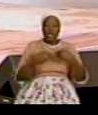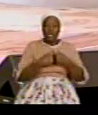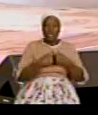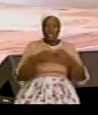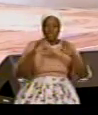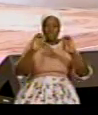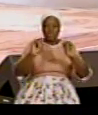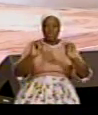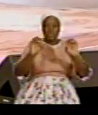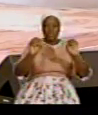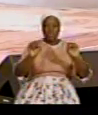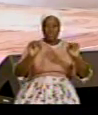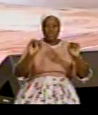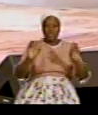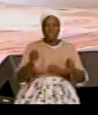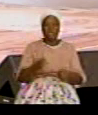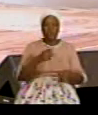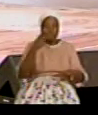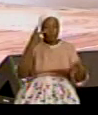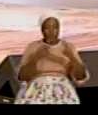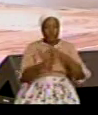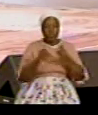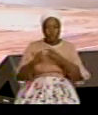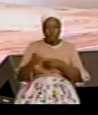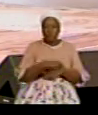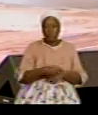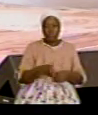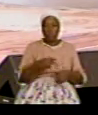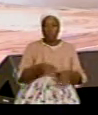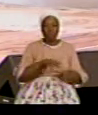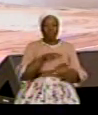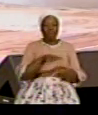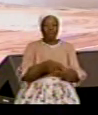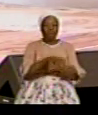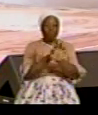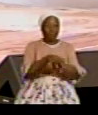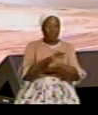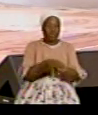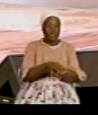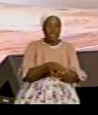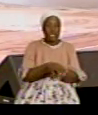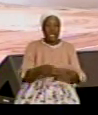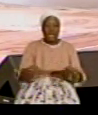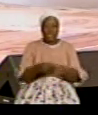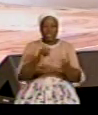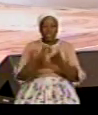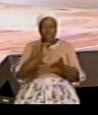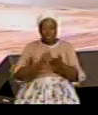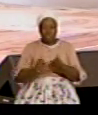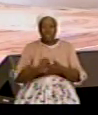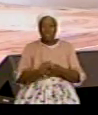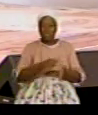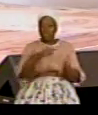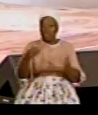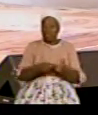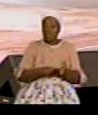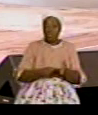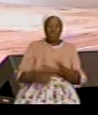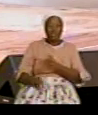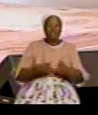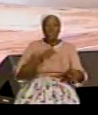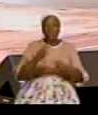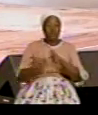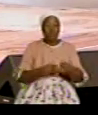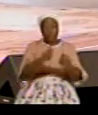hypocrites, as it is written, this people honoreth me with their lips, but